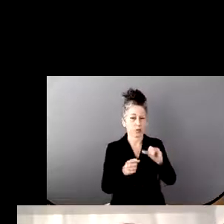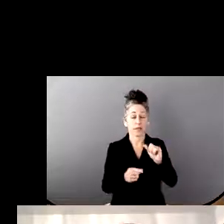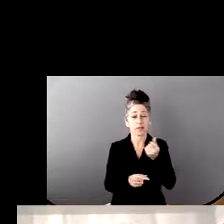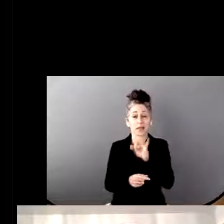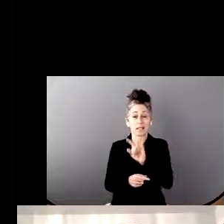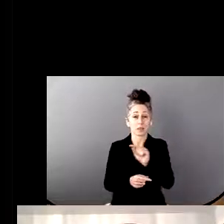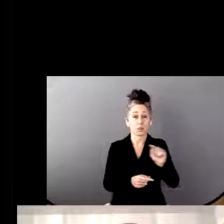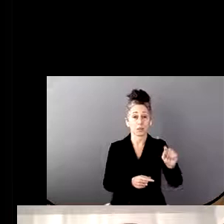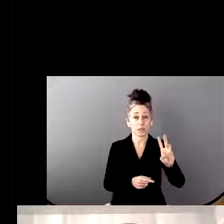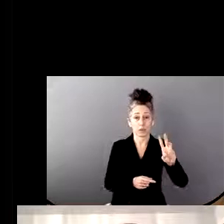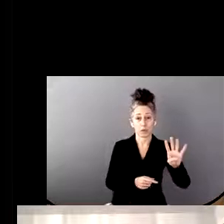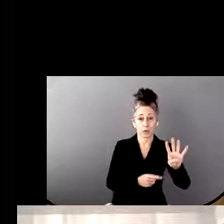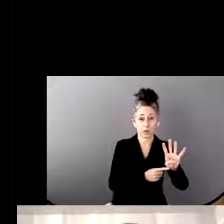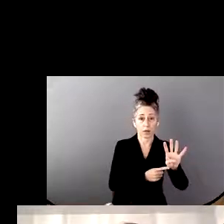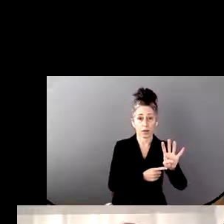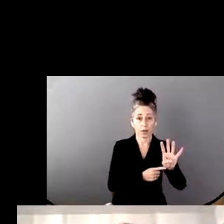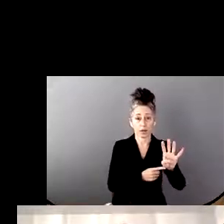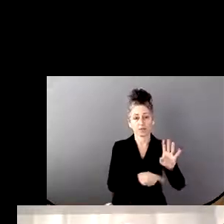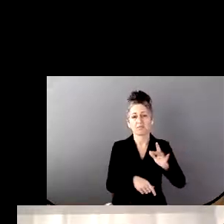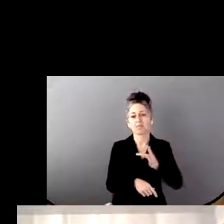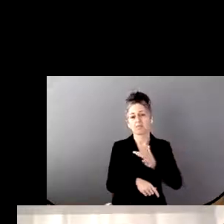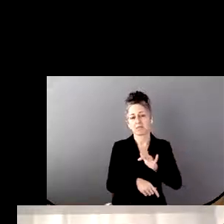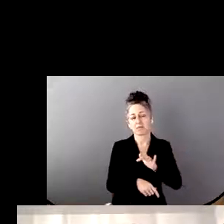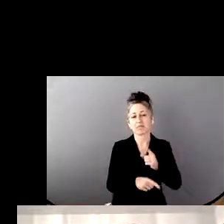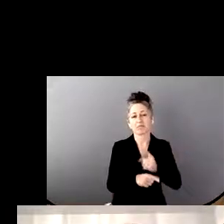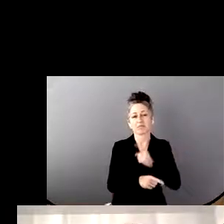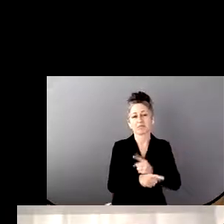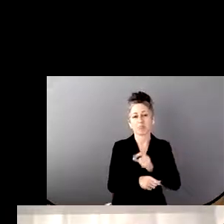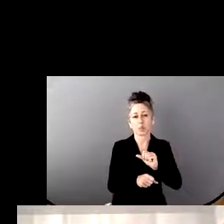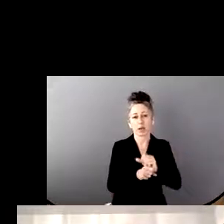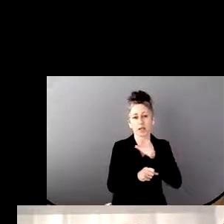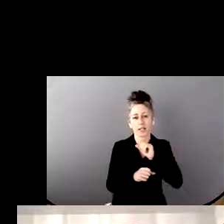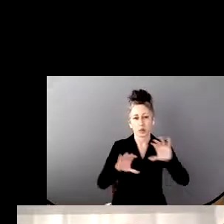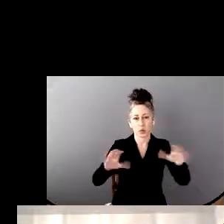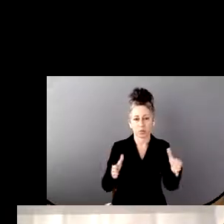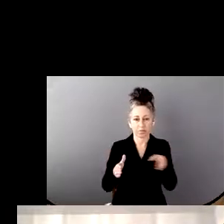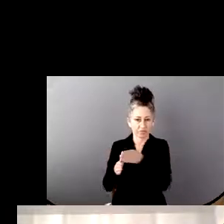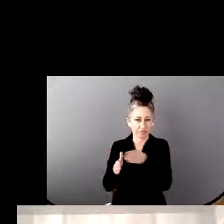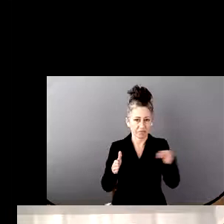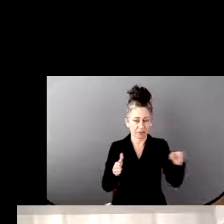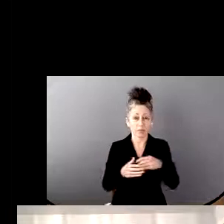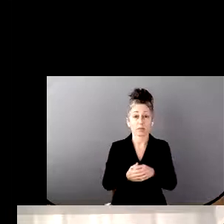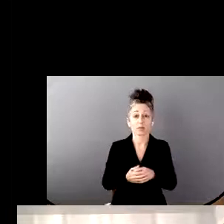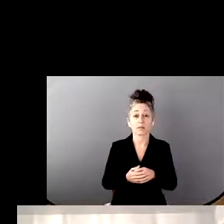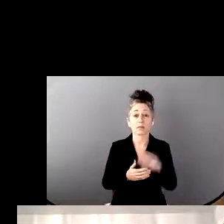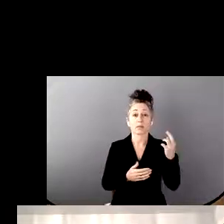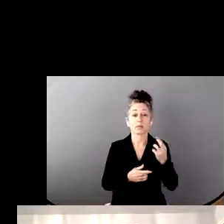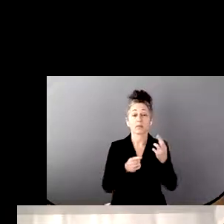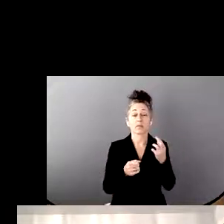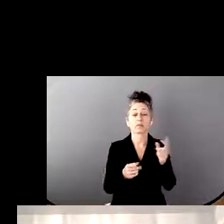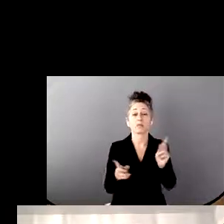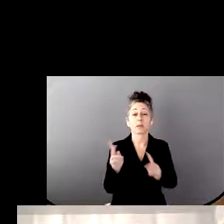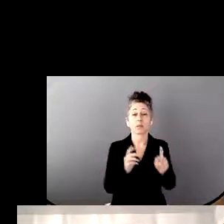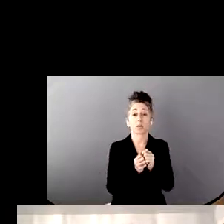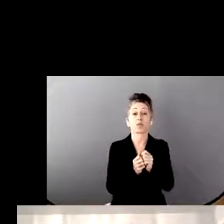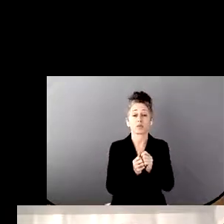to 64, so kind of that typical working age group. What we found was that African Americans with disabilities